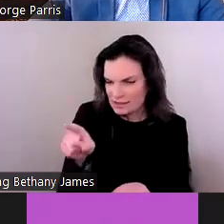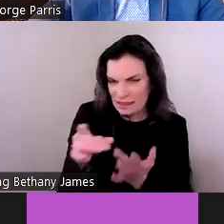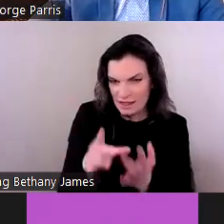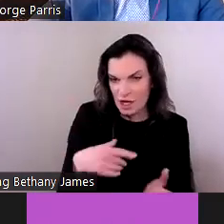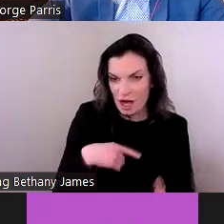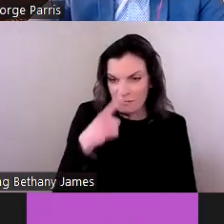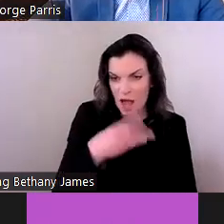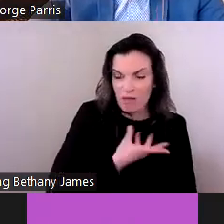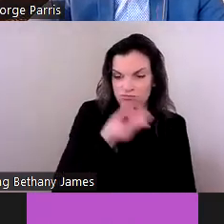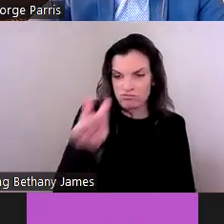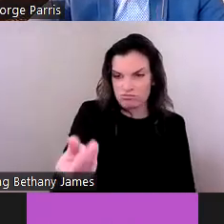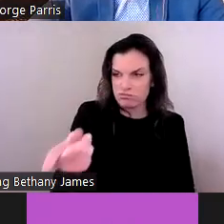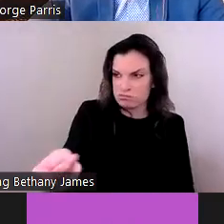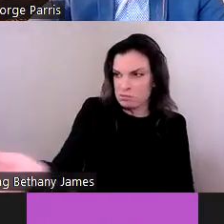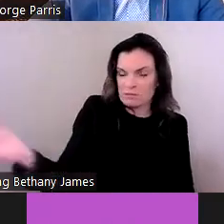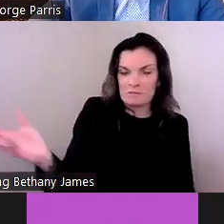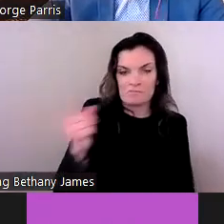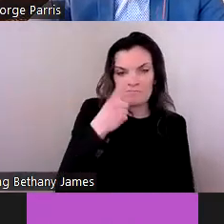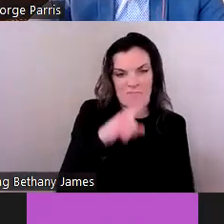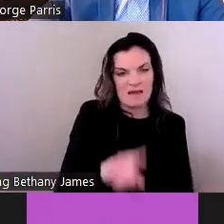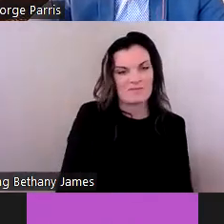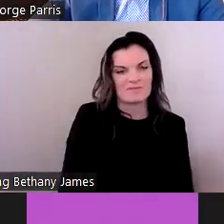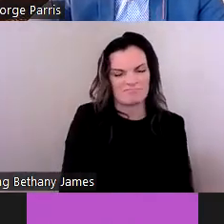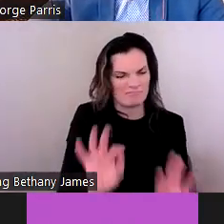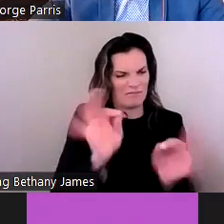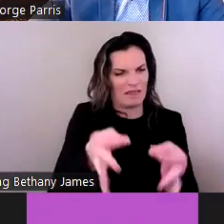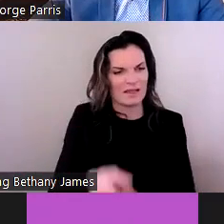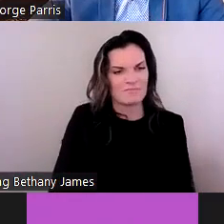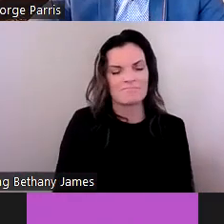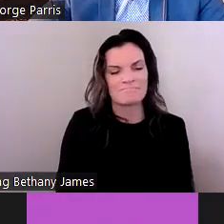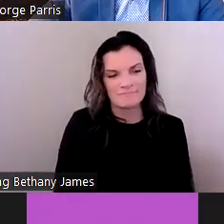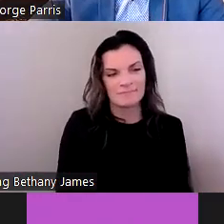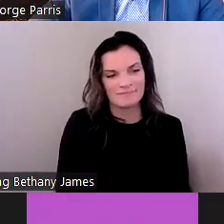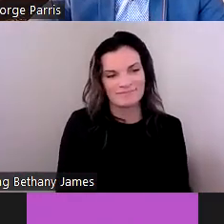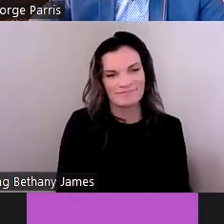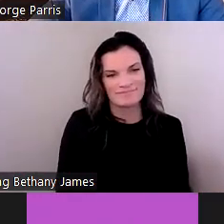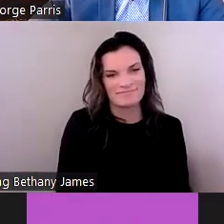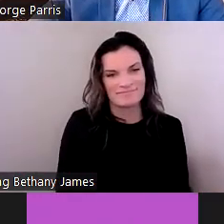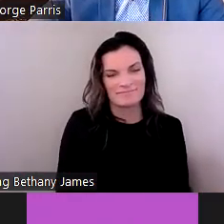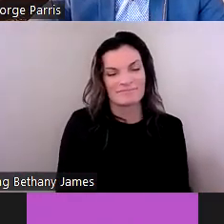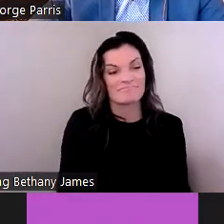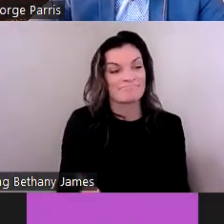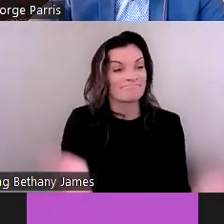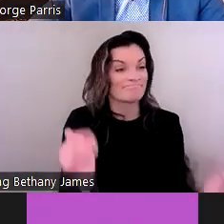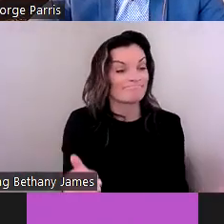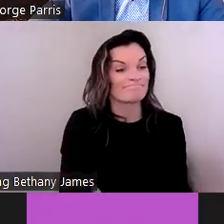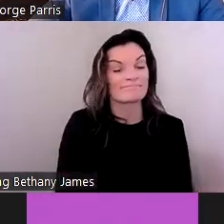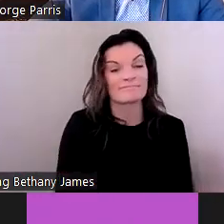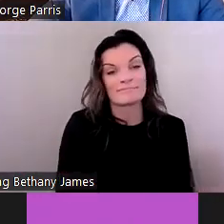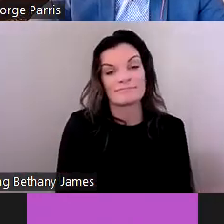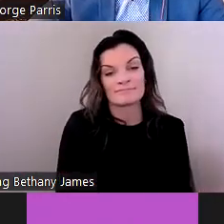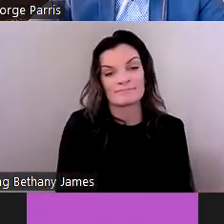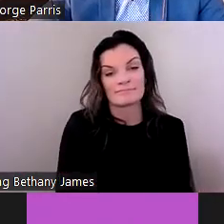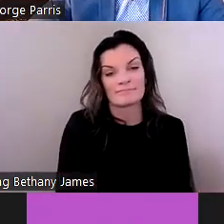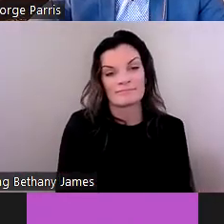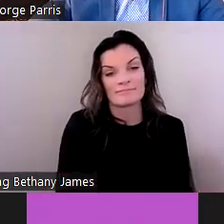to share with you. It can be available to everyone, definitely. Okay. Next, statement or question